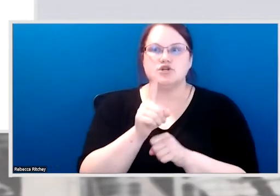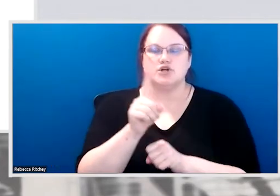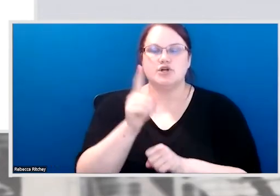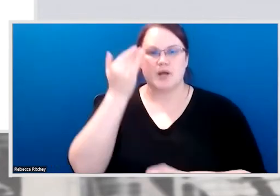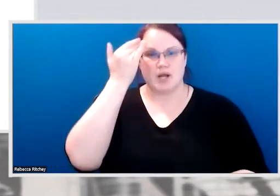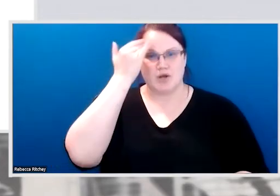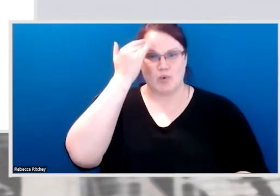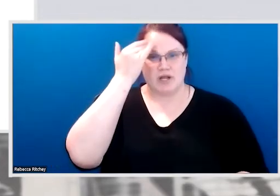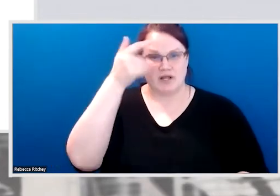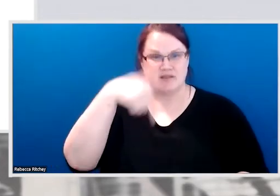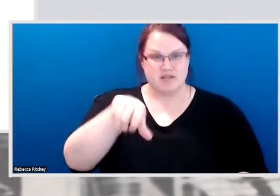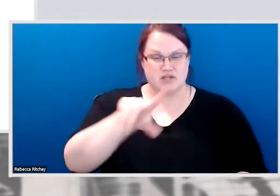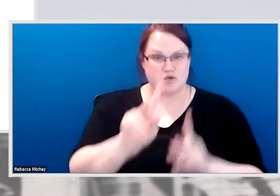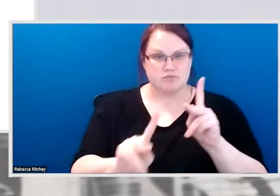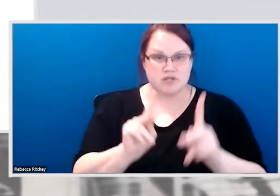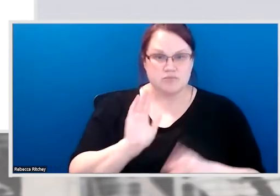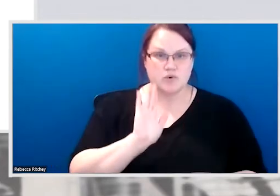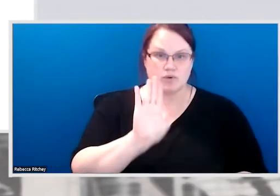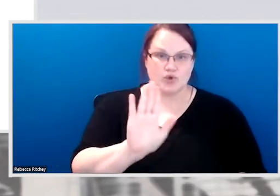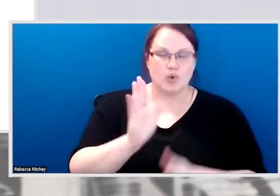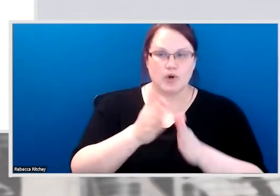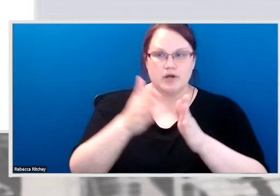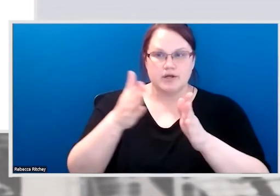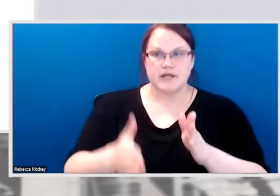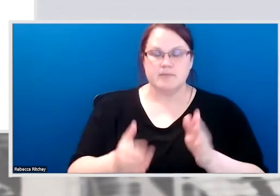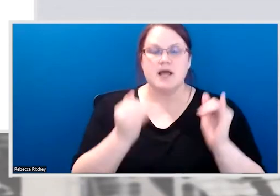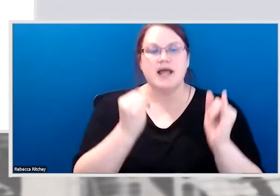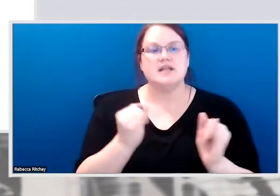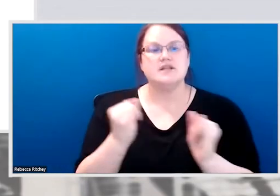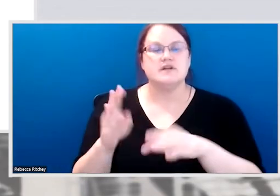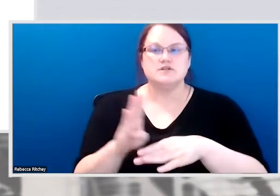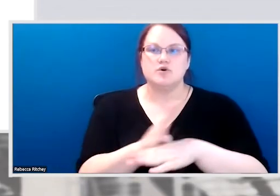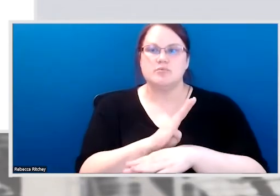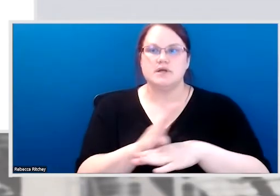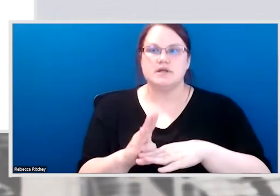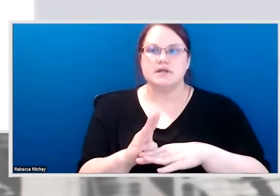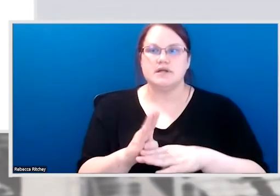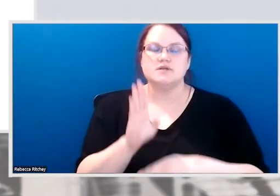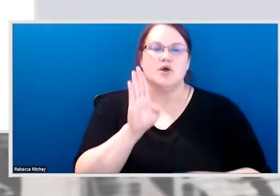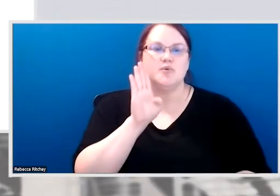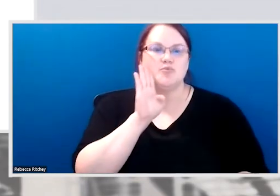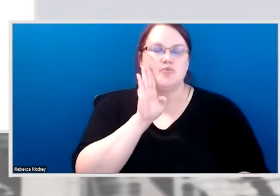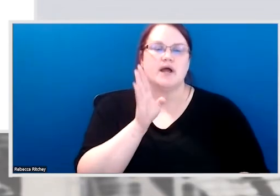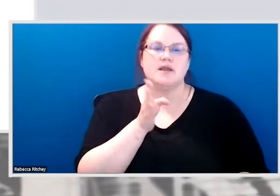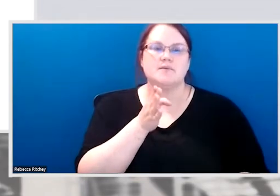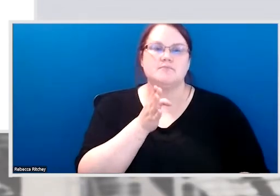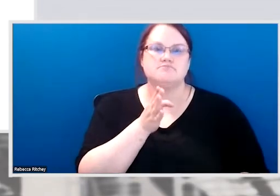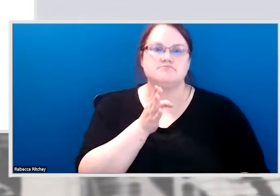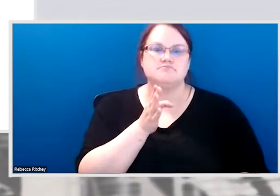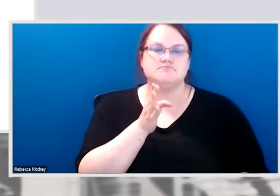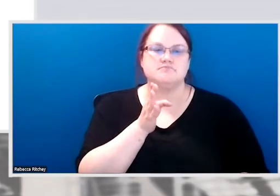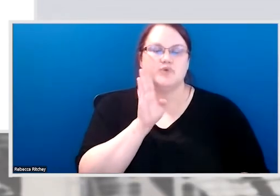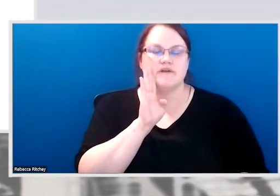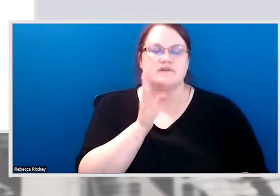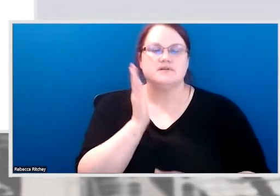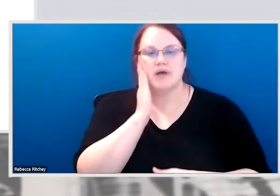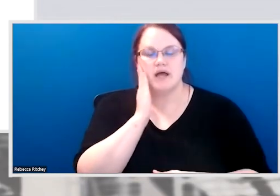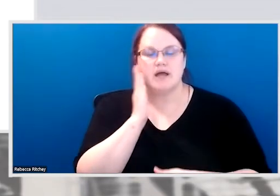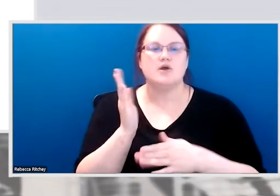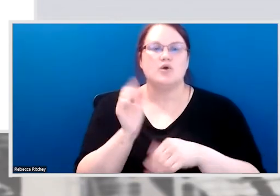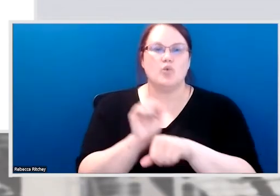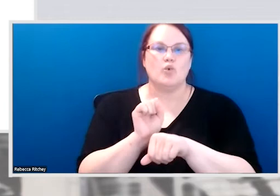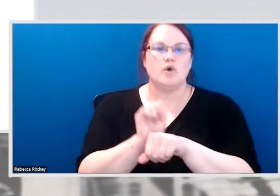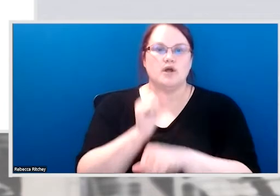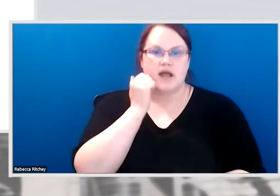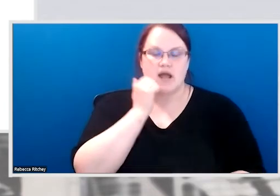our neighbors. Yes, it's an individual business with a storefront and bricks and mortar, but ultimately who we're supporting are those who work every day